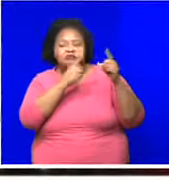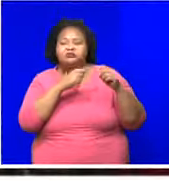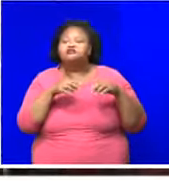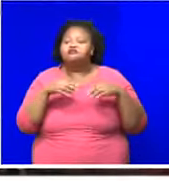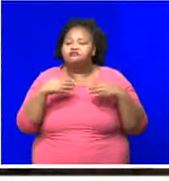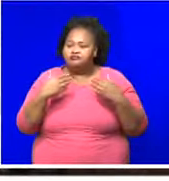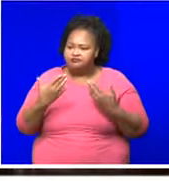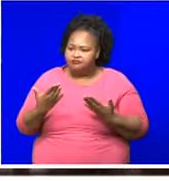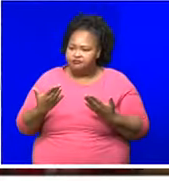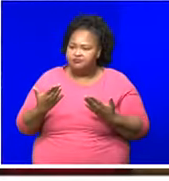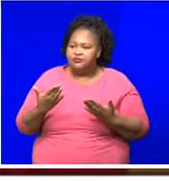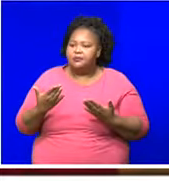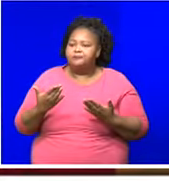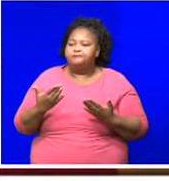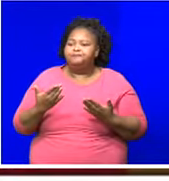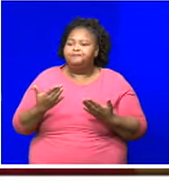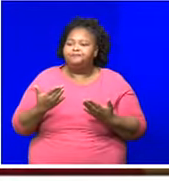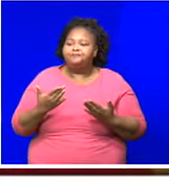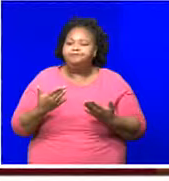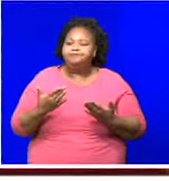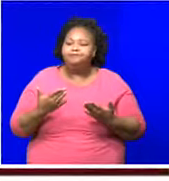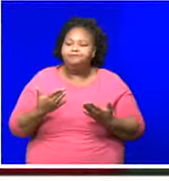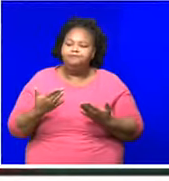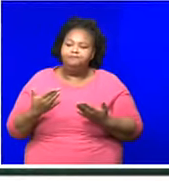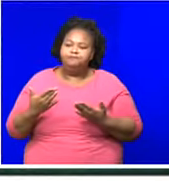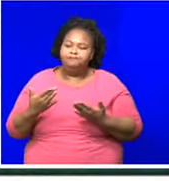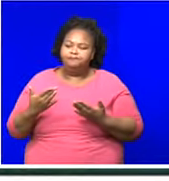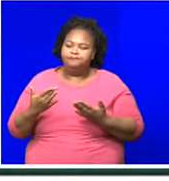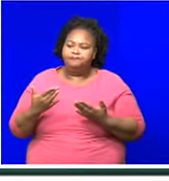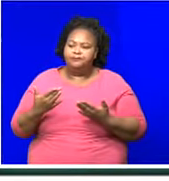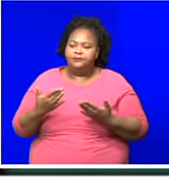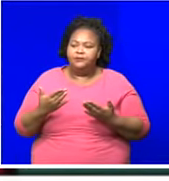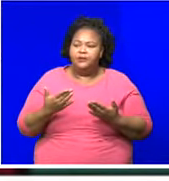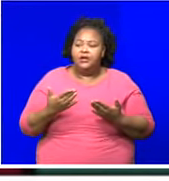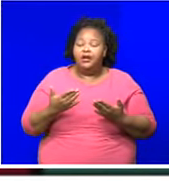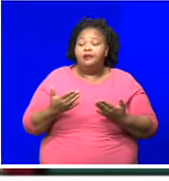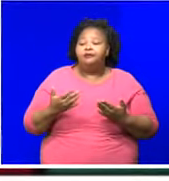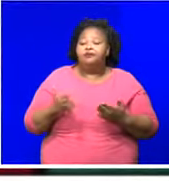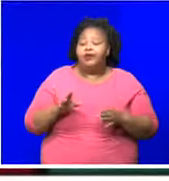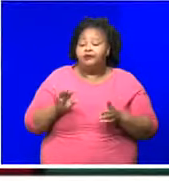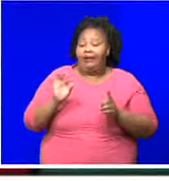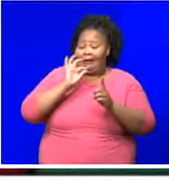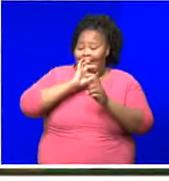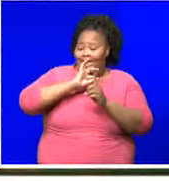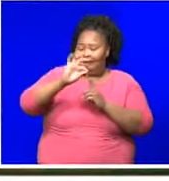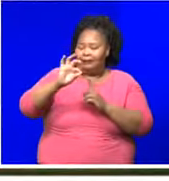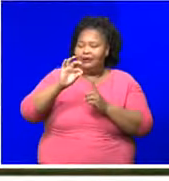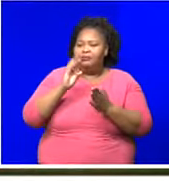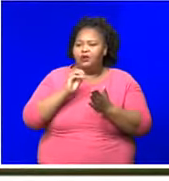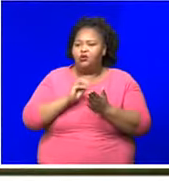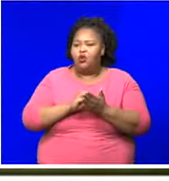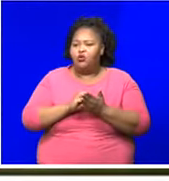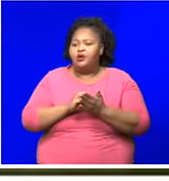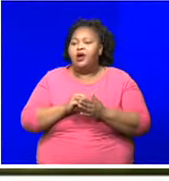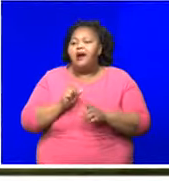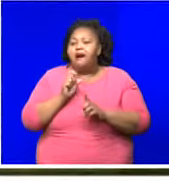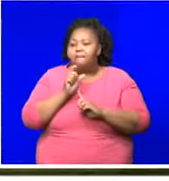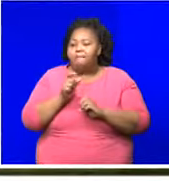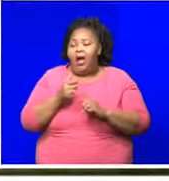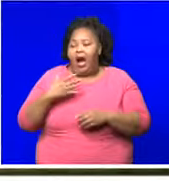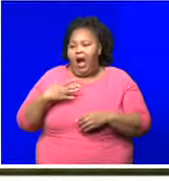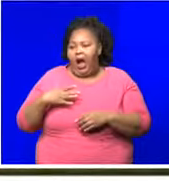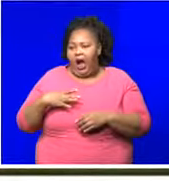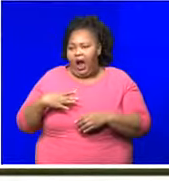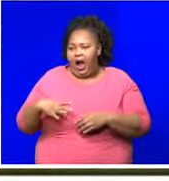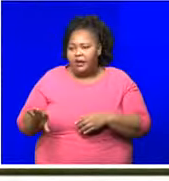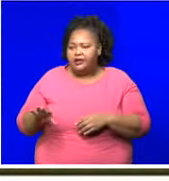which then caught fire on the members who have already had petrol on their clothes. The League of Churches President Bishop Samson